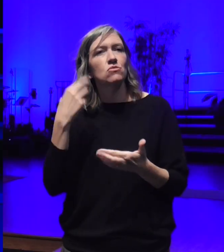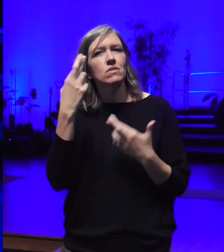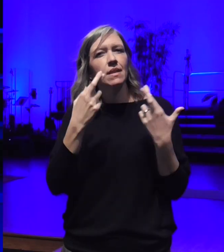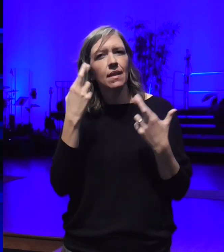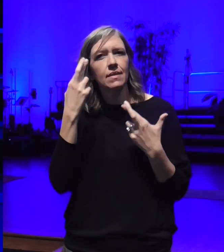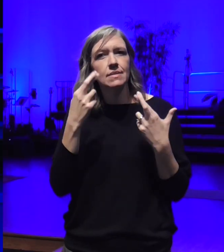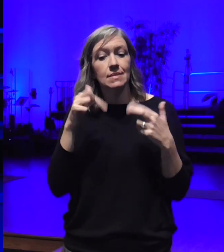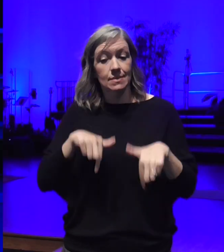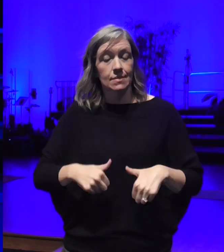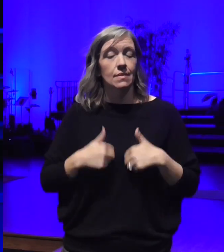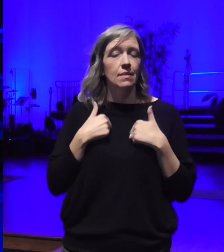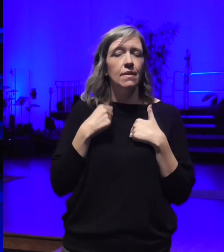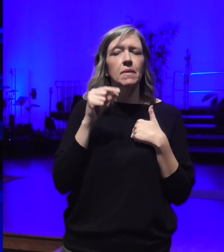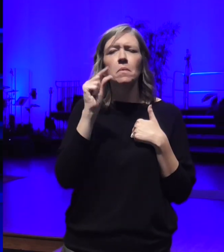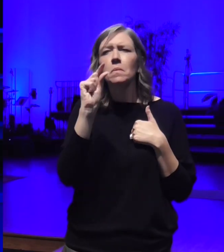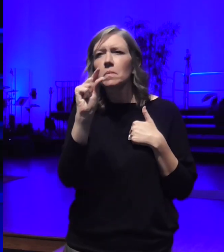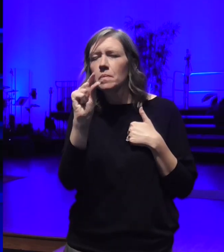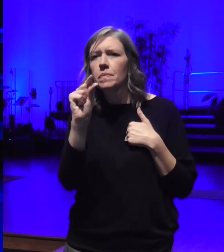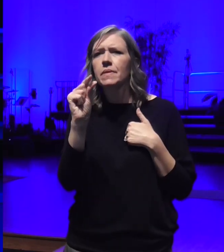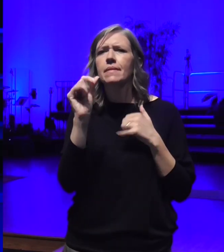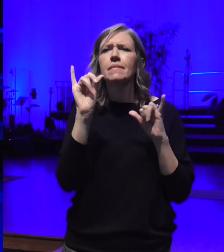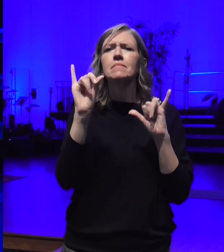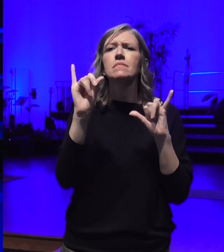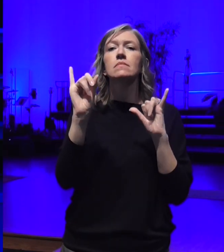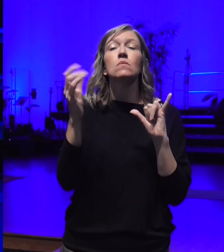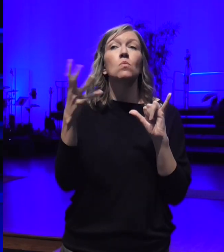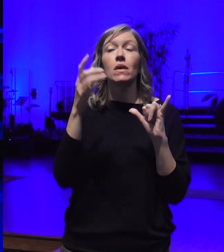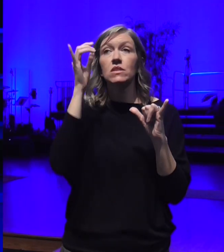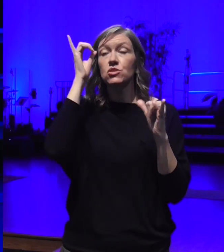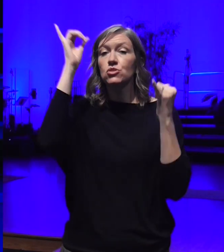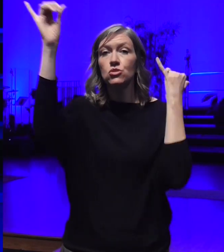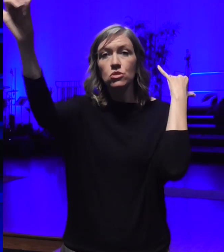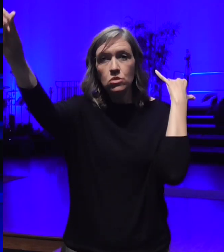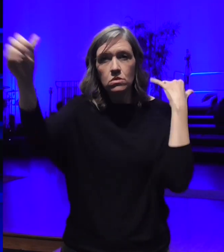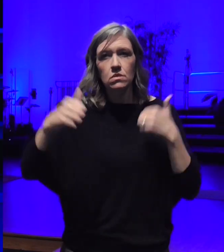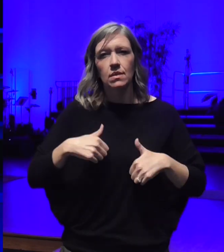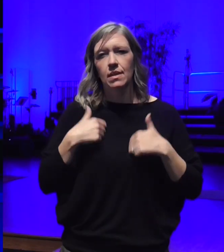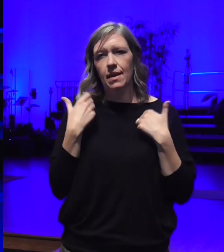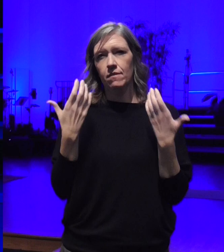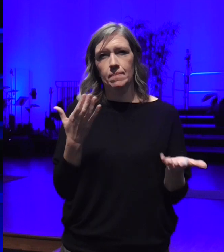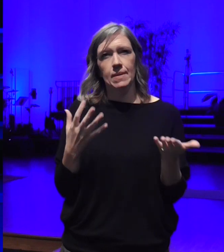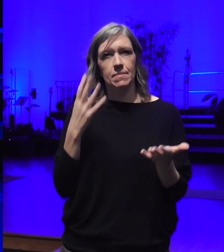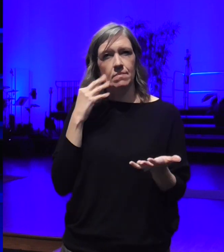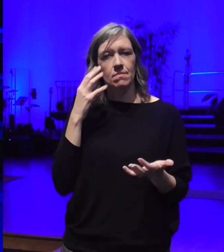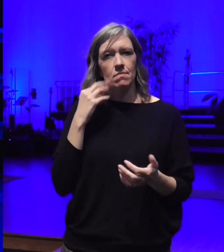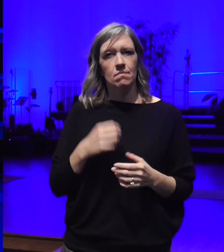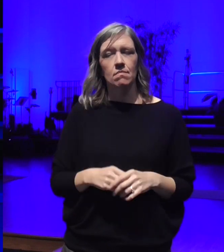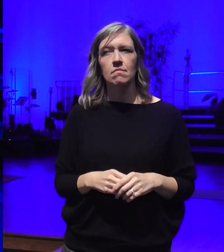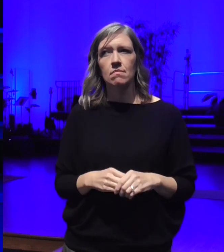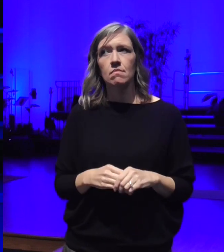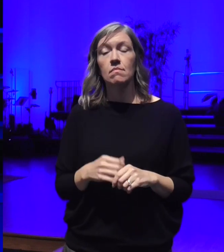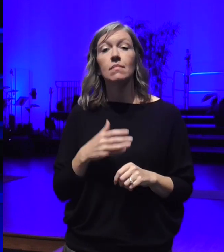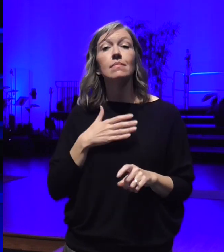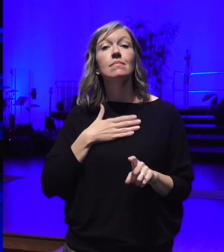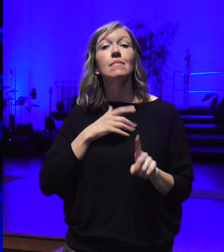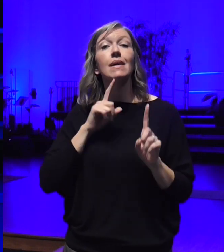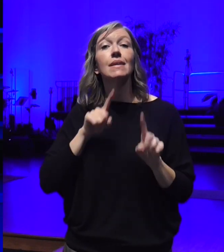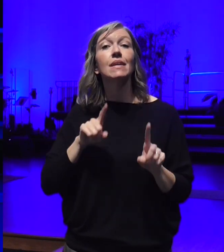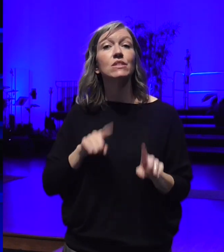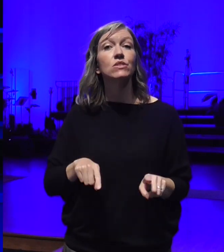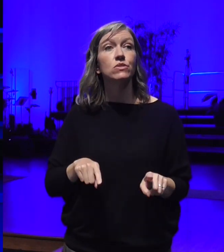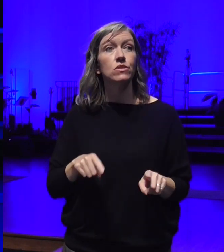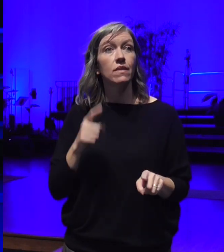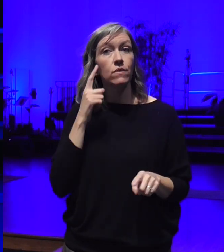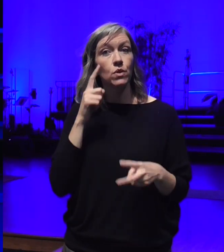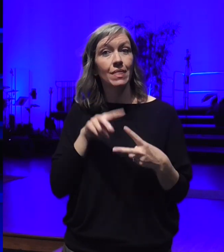a little glimpse of what eternal life may be? My answer to these questions to